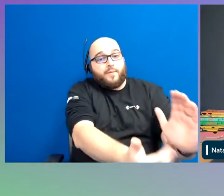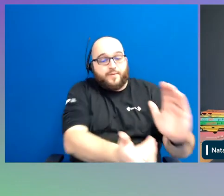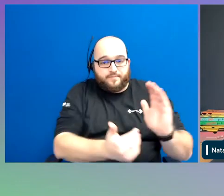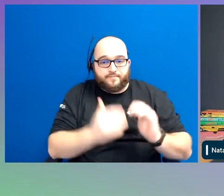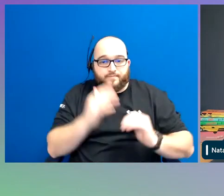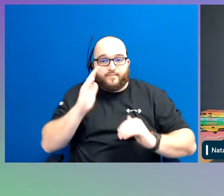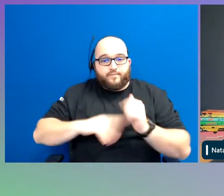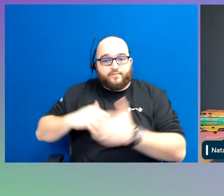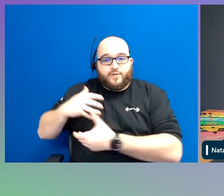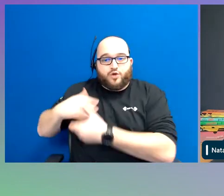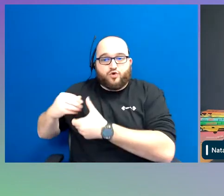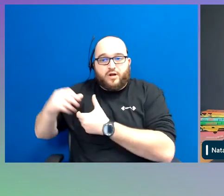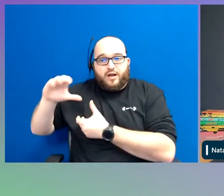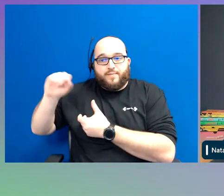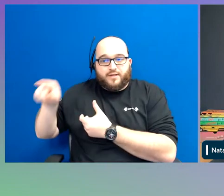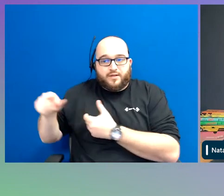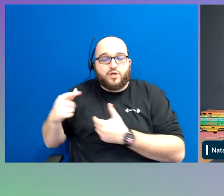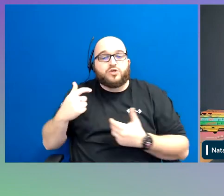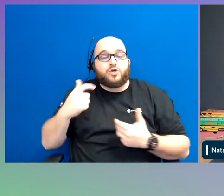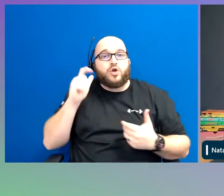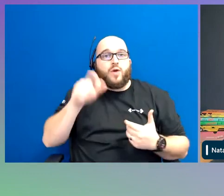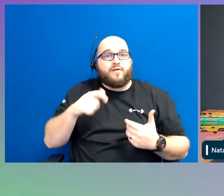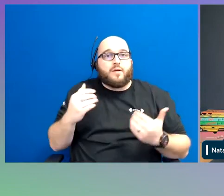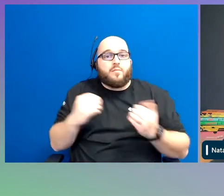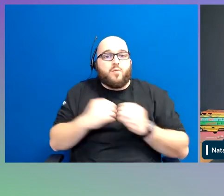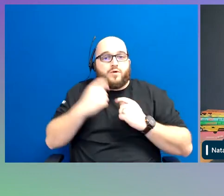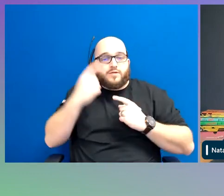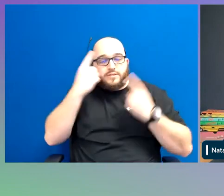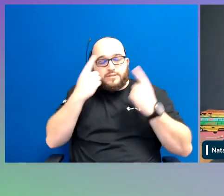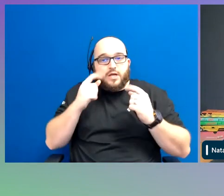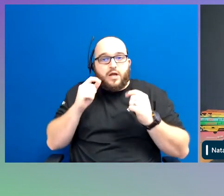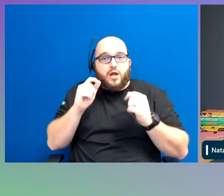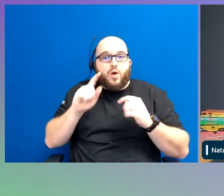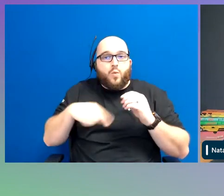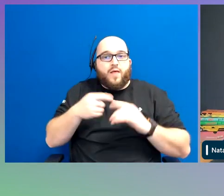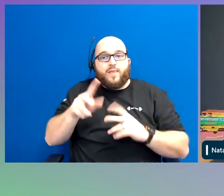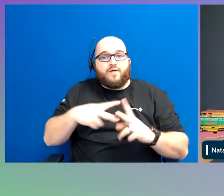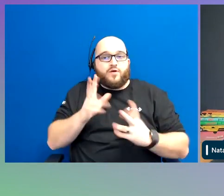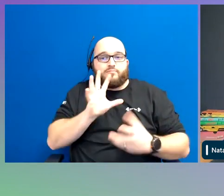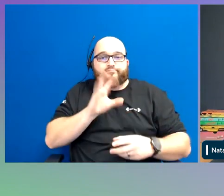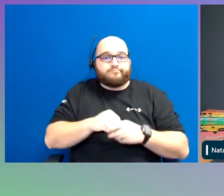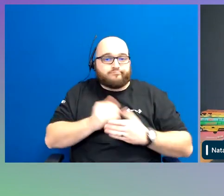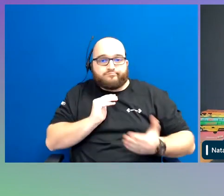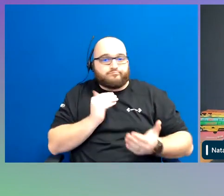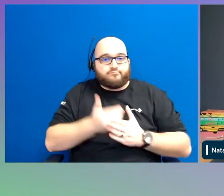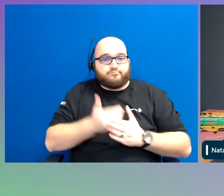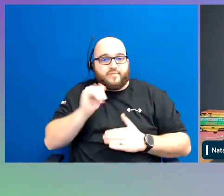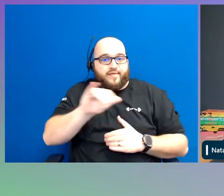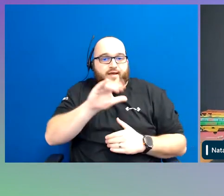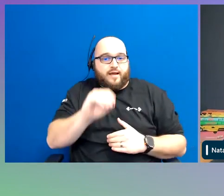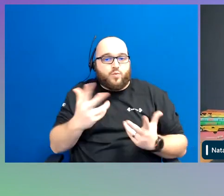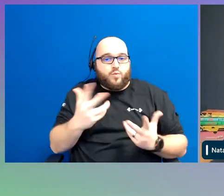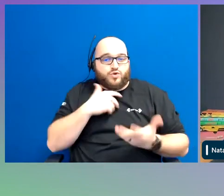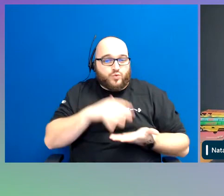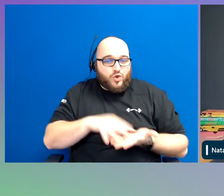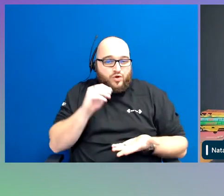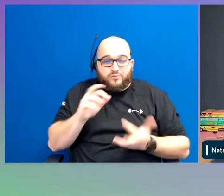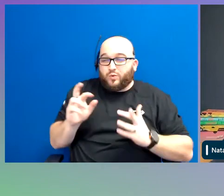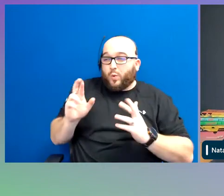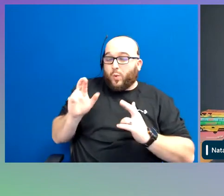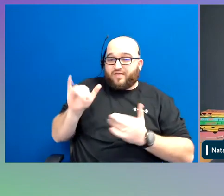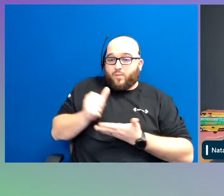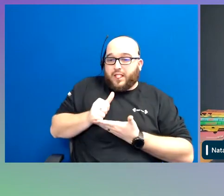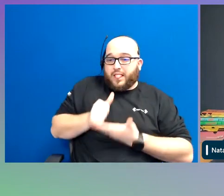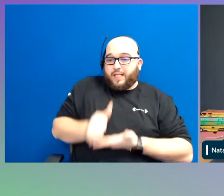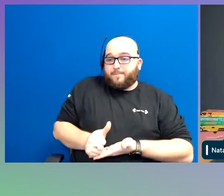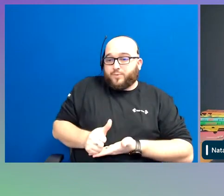There's a bit more to consider when someone is even closer to the company in terms of what you find. I hope that was helpful. I